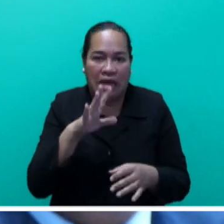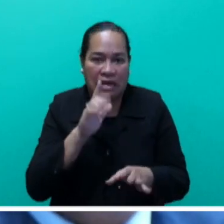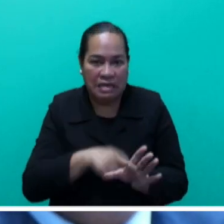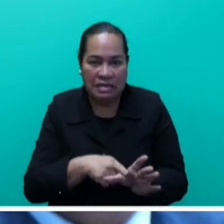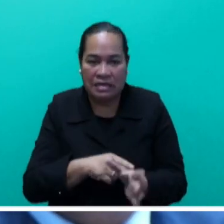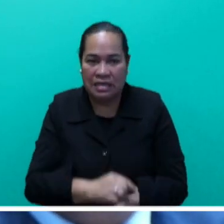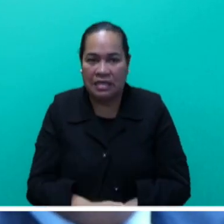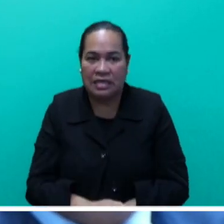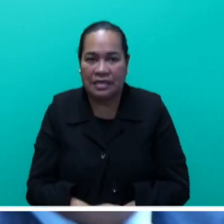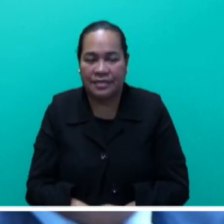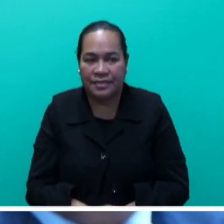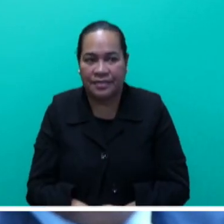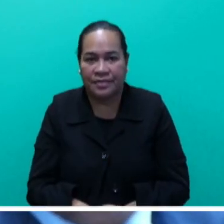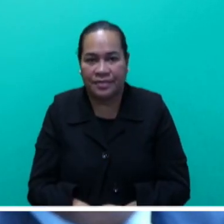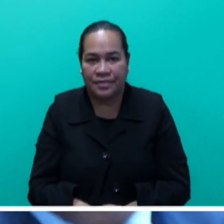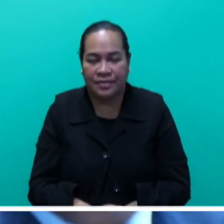Mr. Speaker,